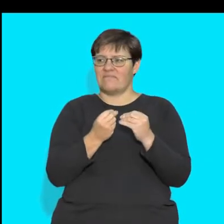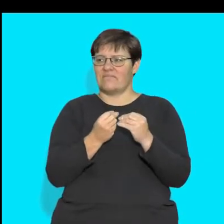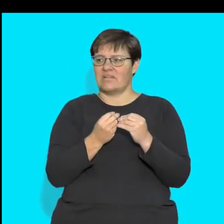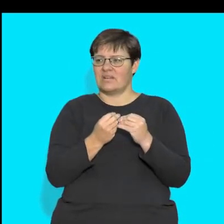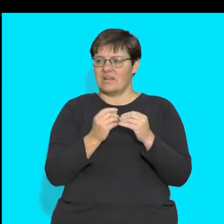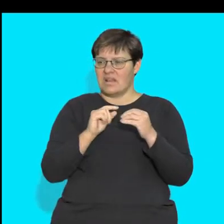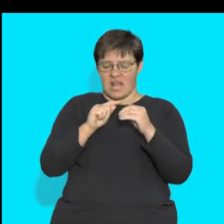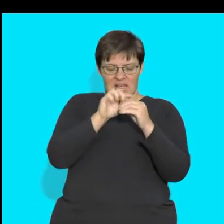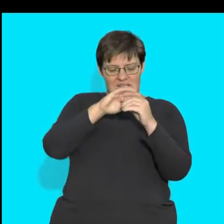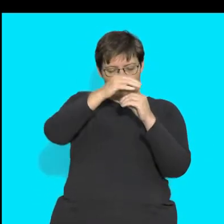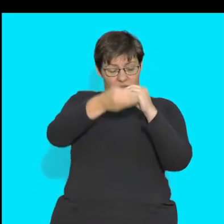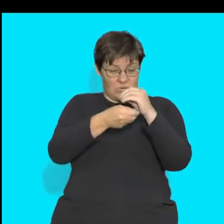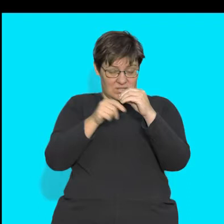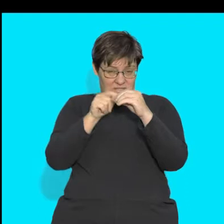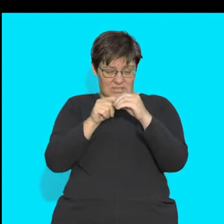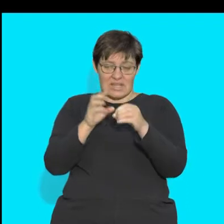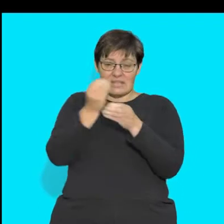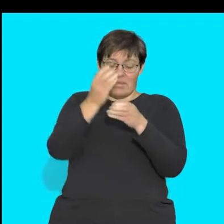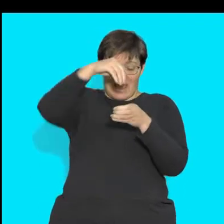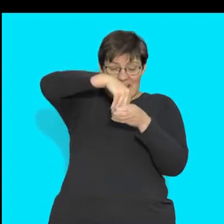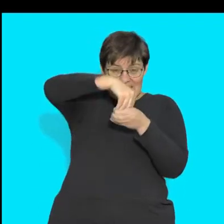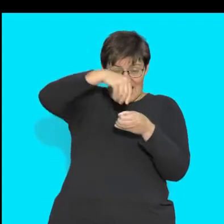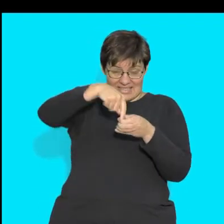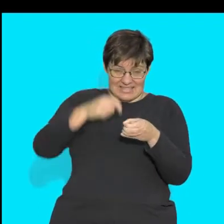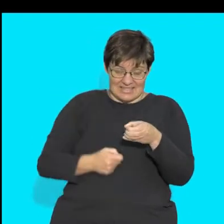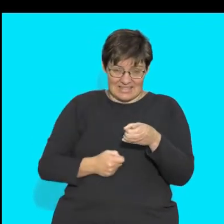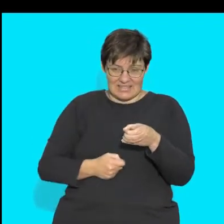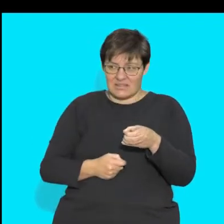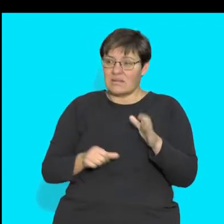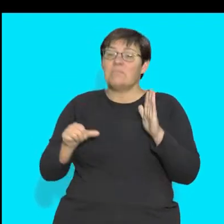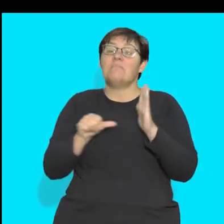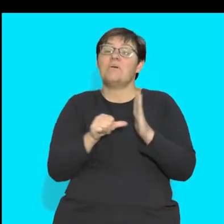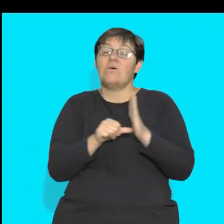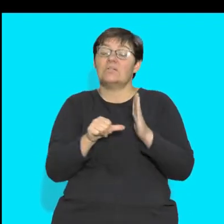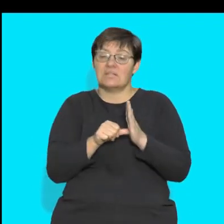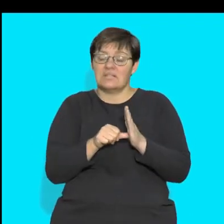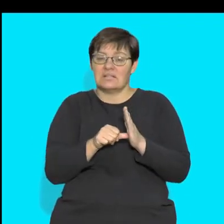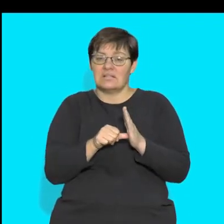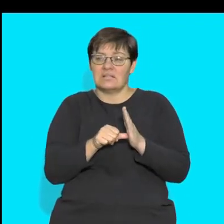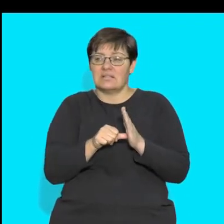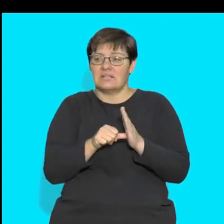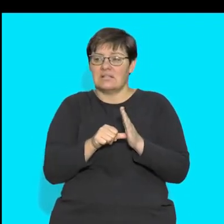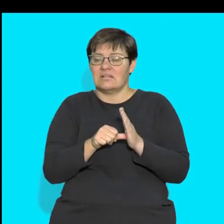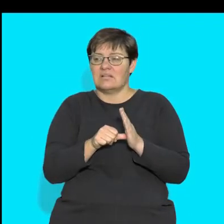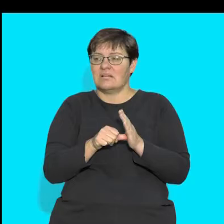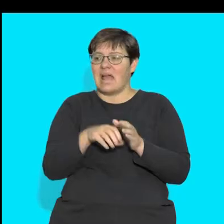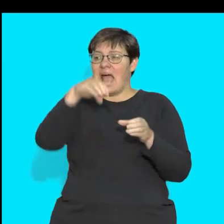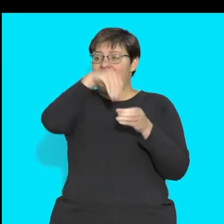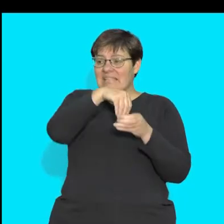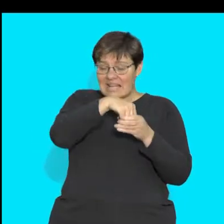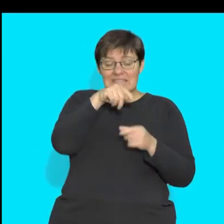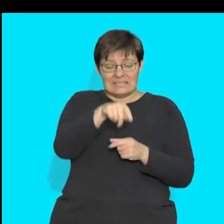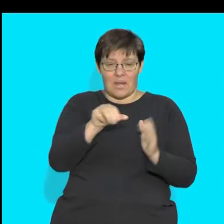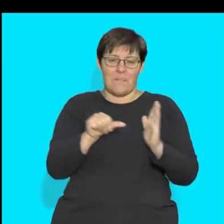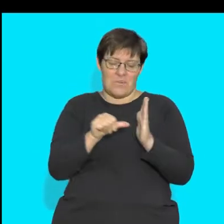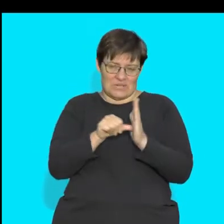it, something that's in it, and a very important something that's in it. And that we're going to